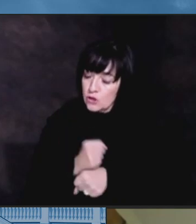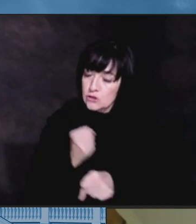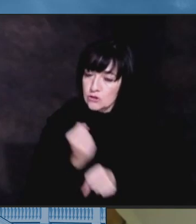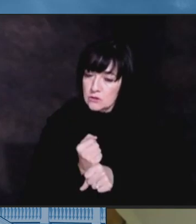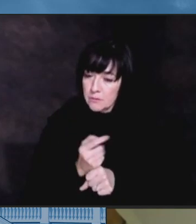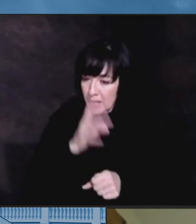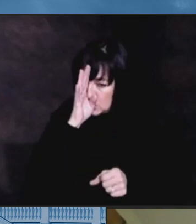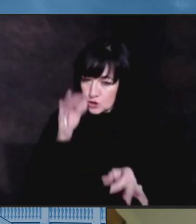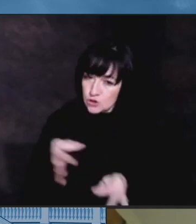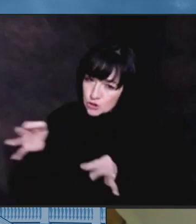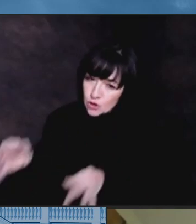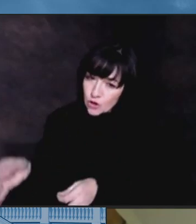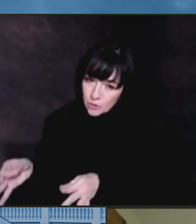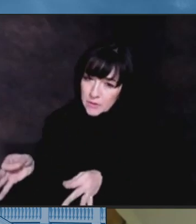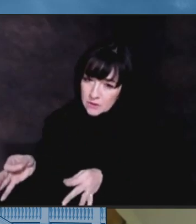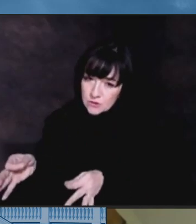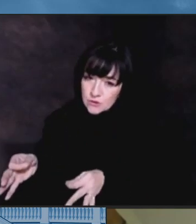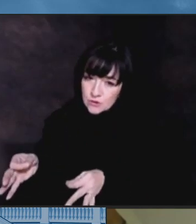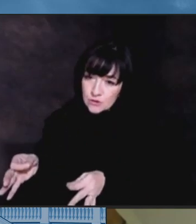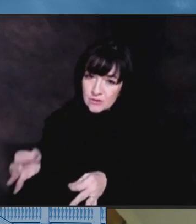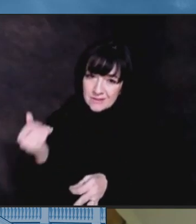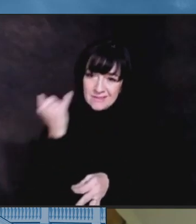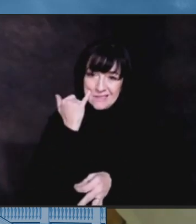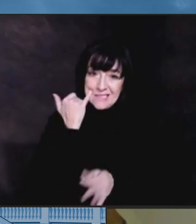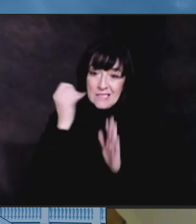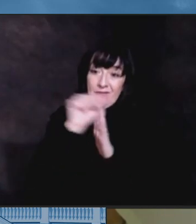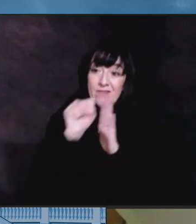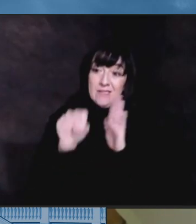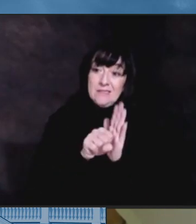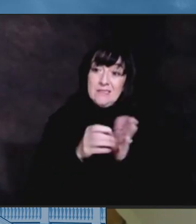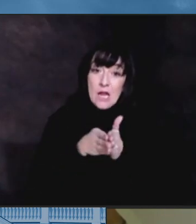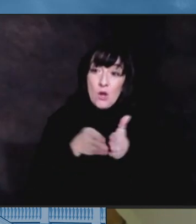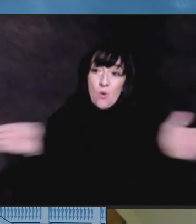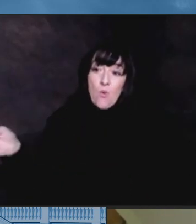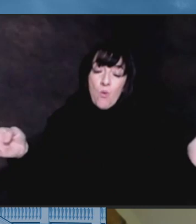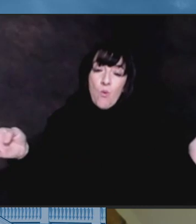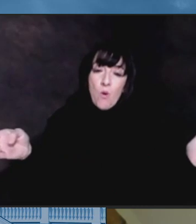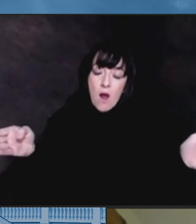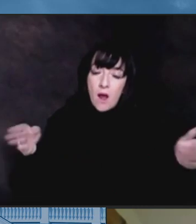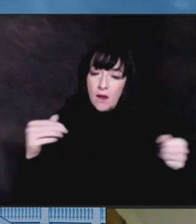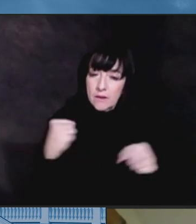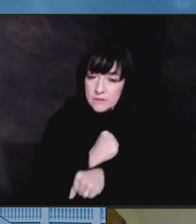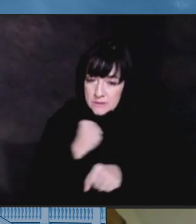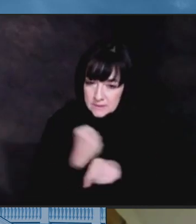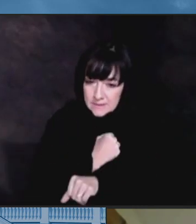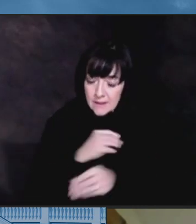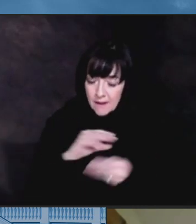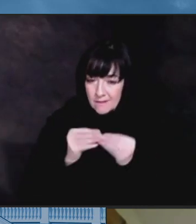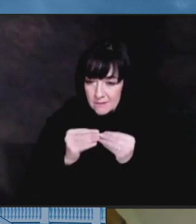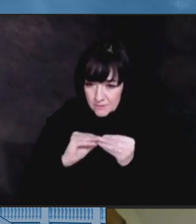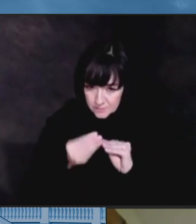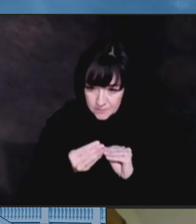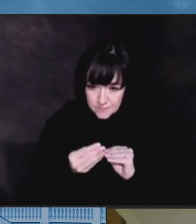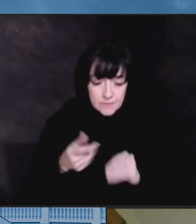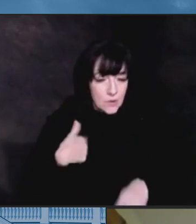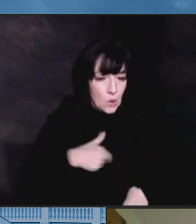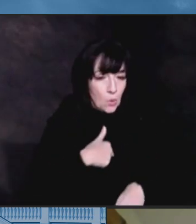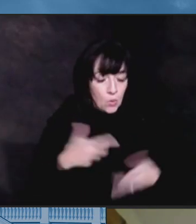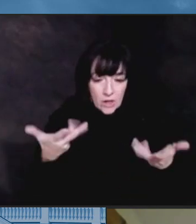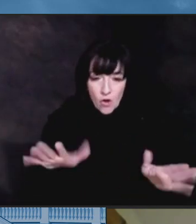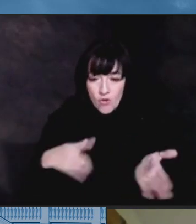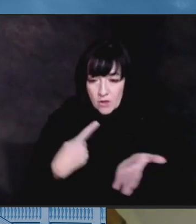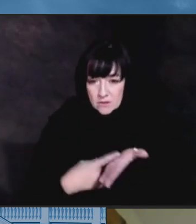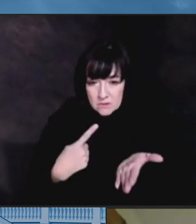determination with statewide data, for instance. And we have conversations with district superintendents